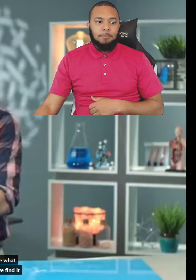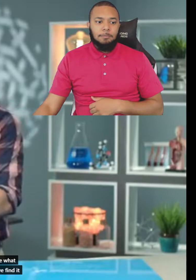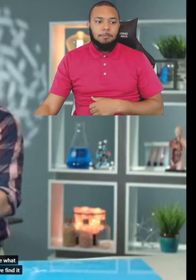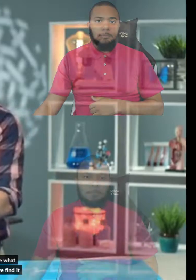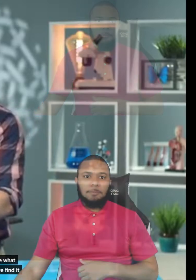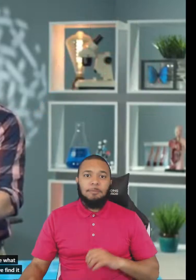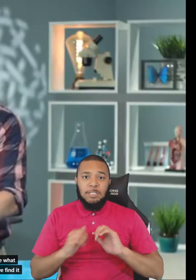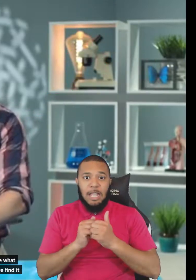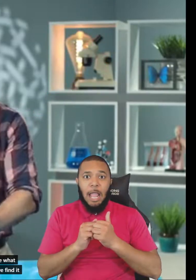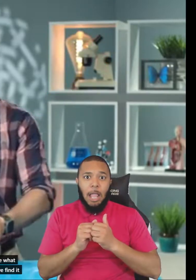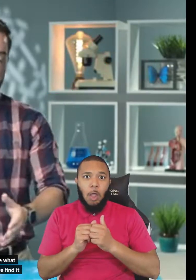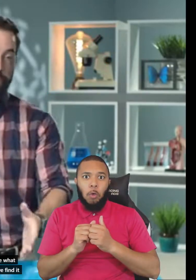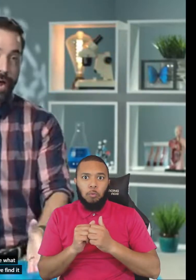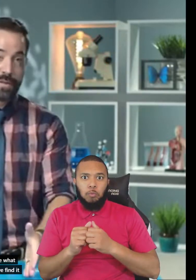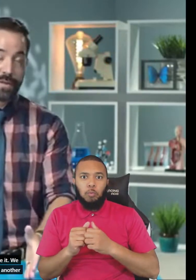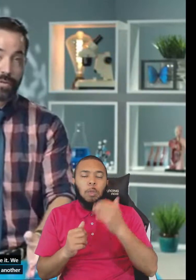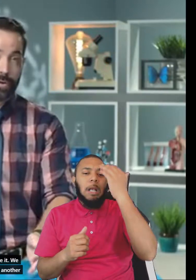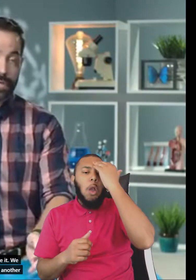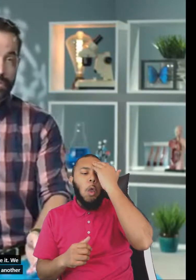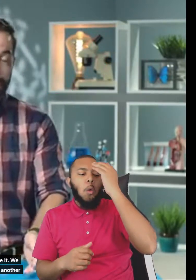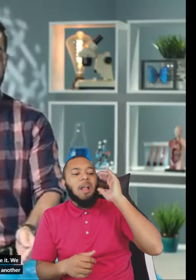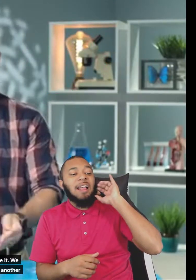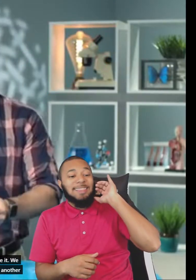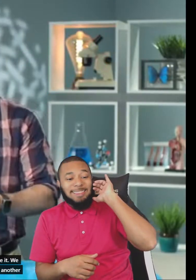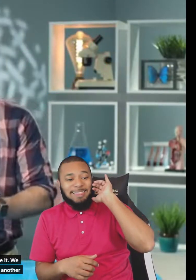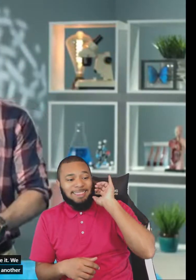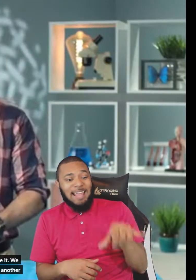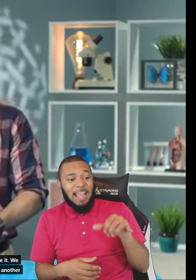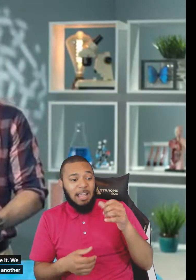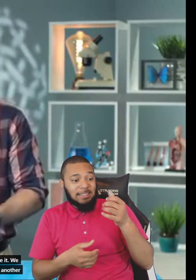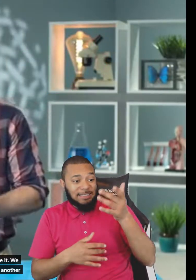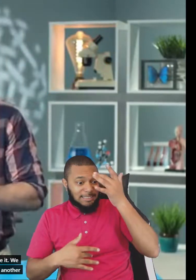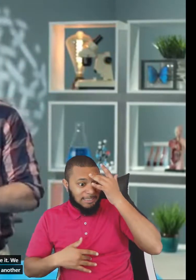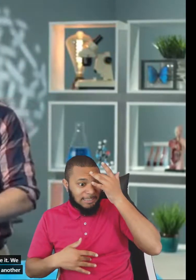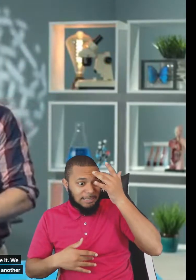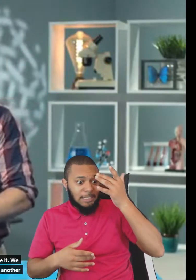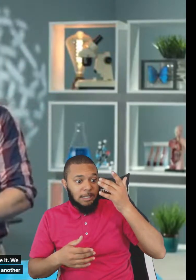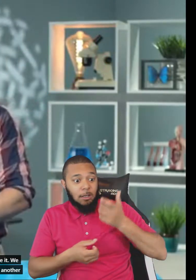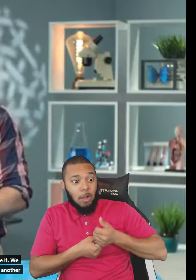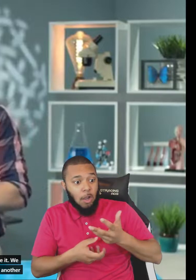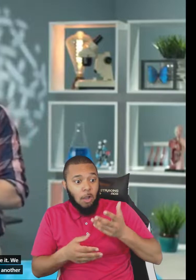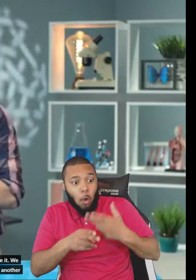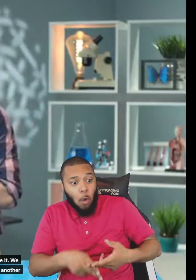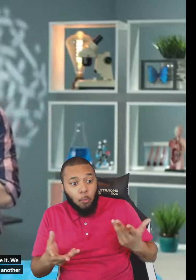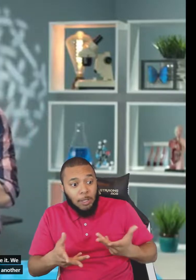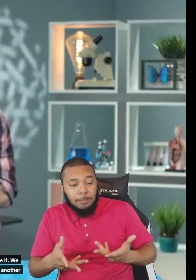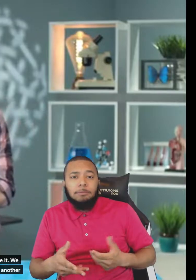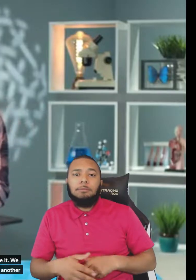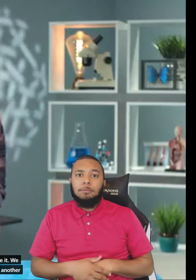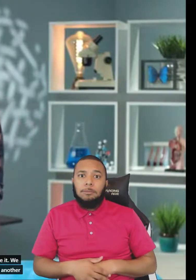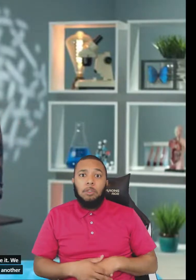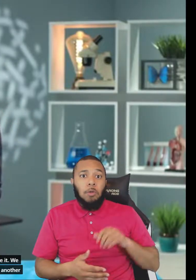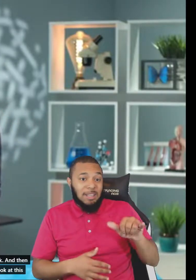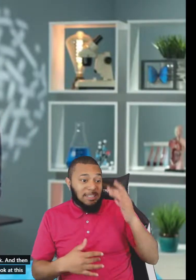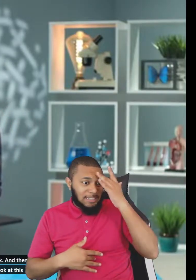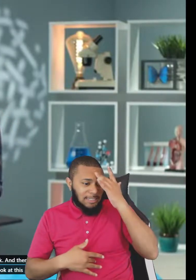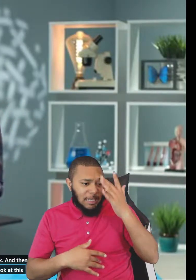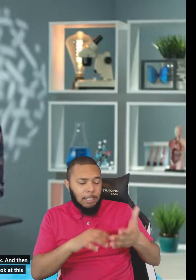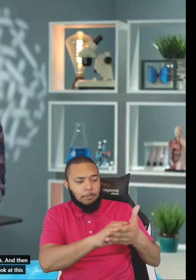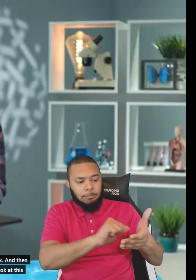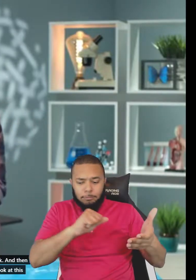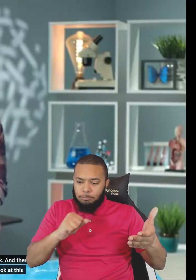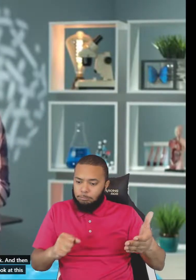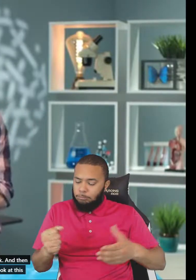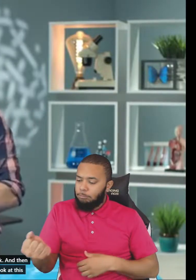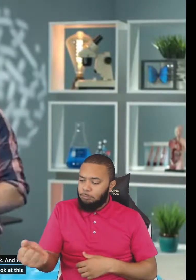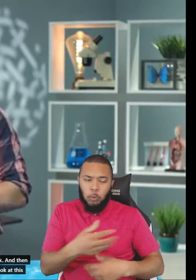what we say they are, because we find it in an organism, we remove it, we grow it in a lab. It infects another organism and